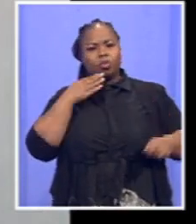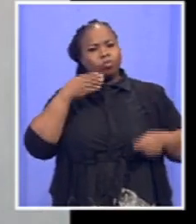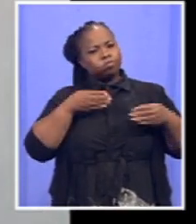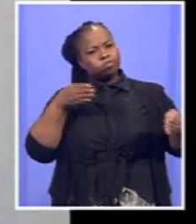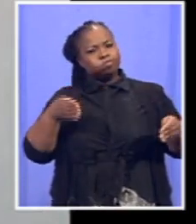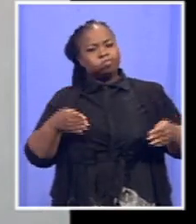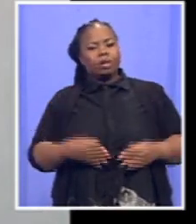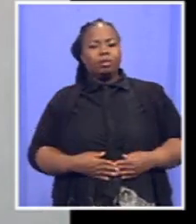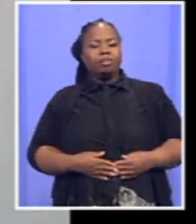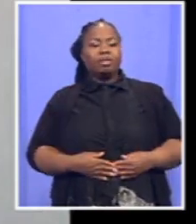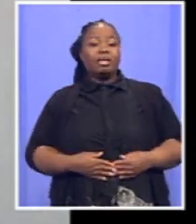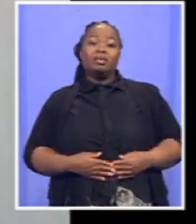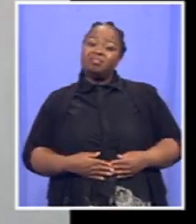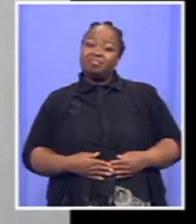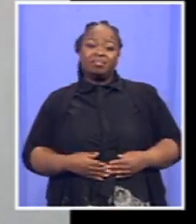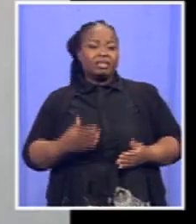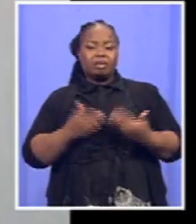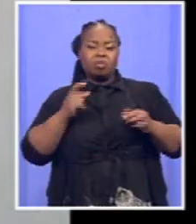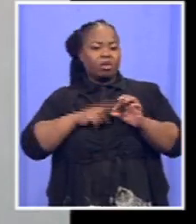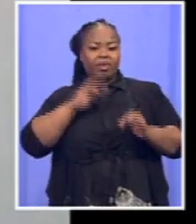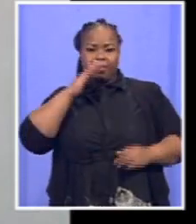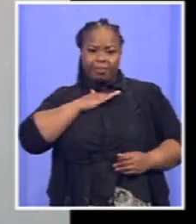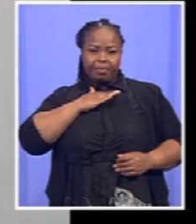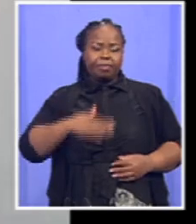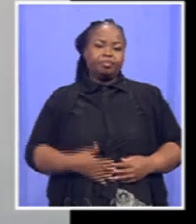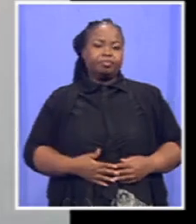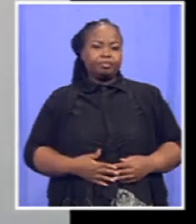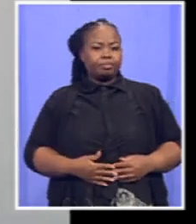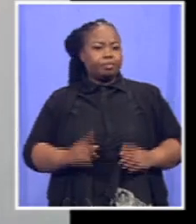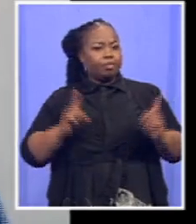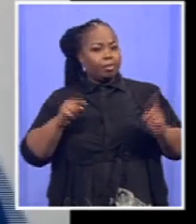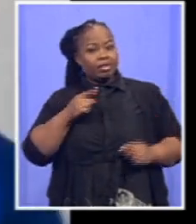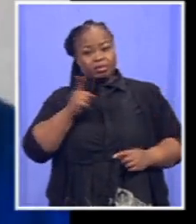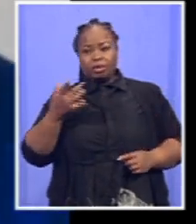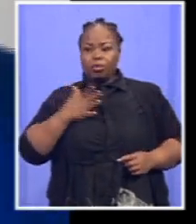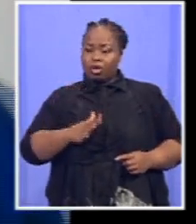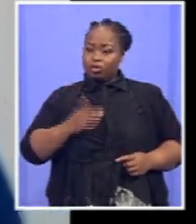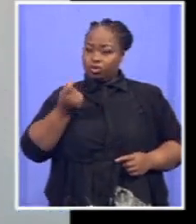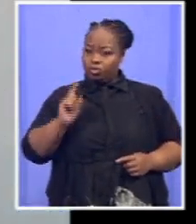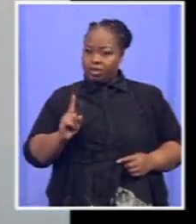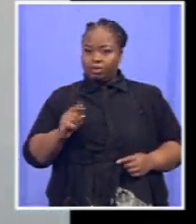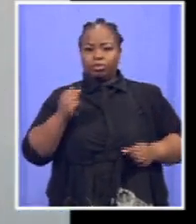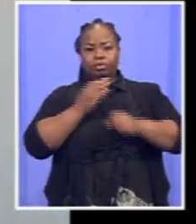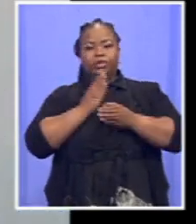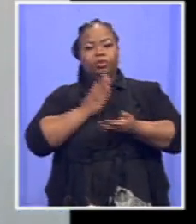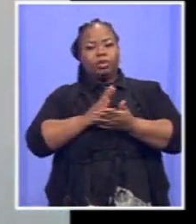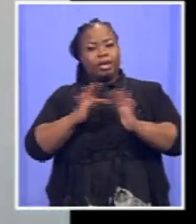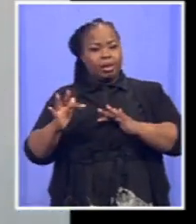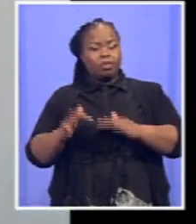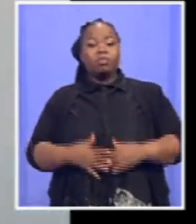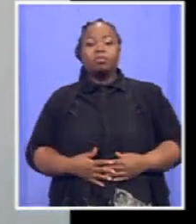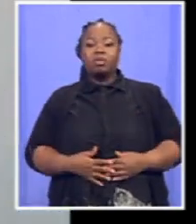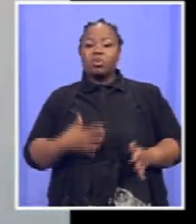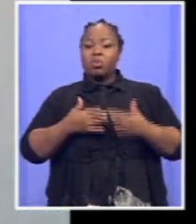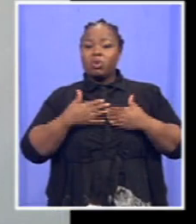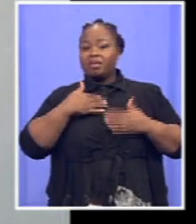military veterans, but they do not qualify. But what they want to make sure is that whoever will